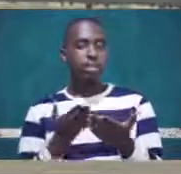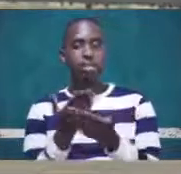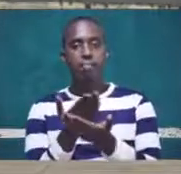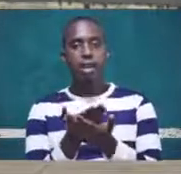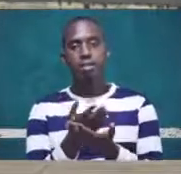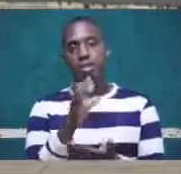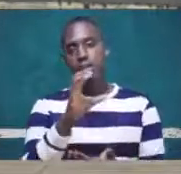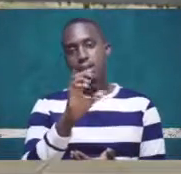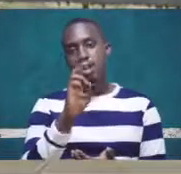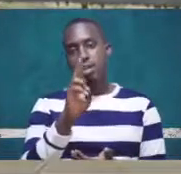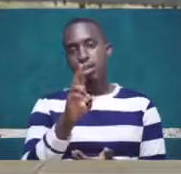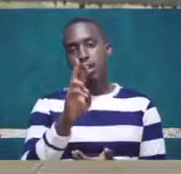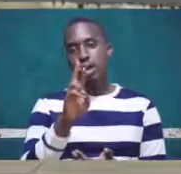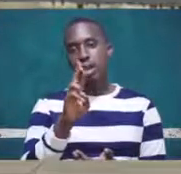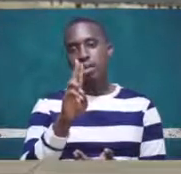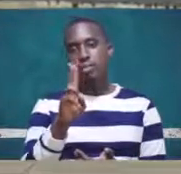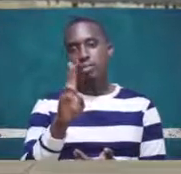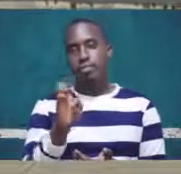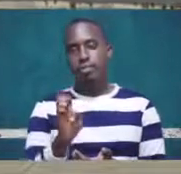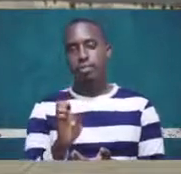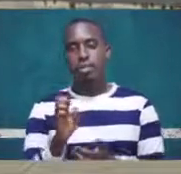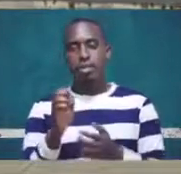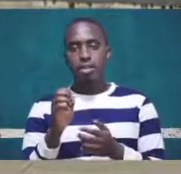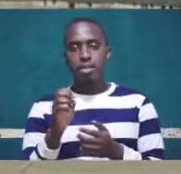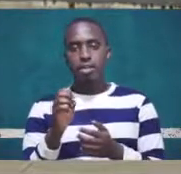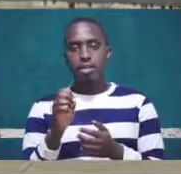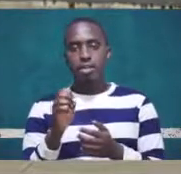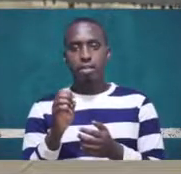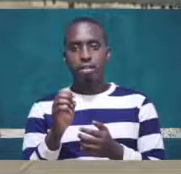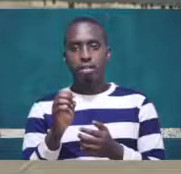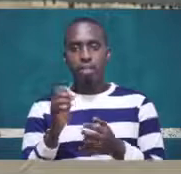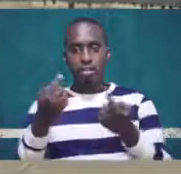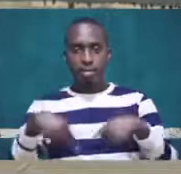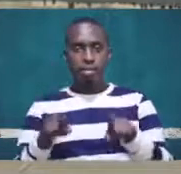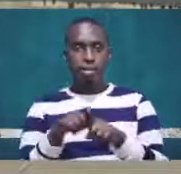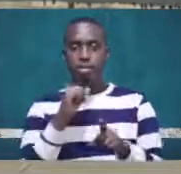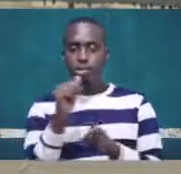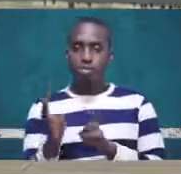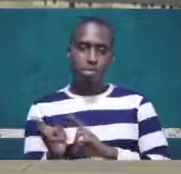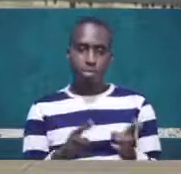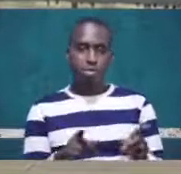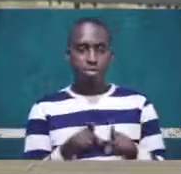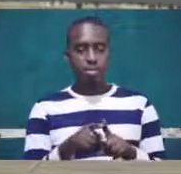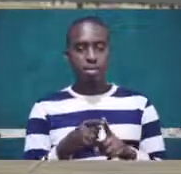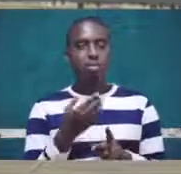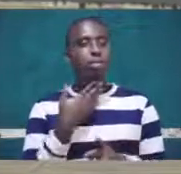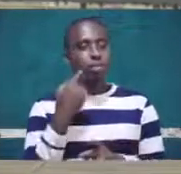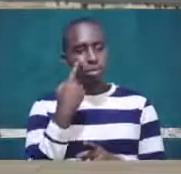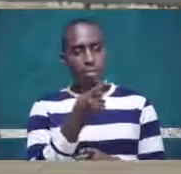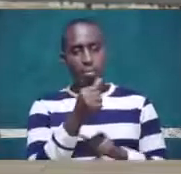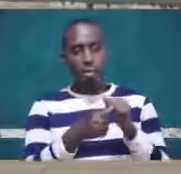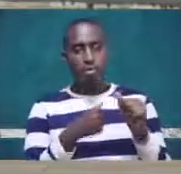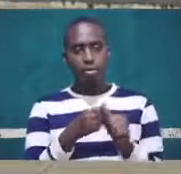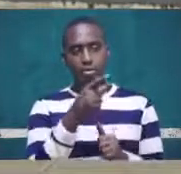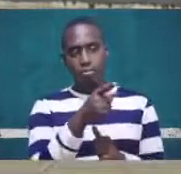curves behave abnormally. So I want us to come back to these goods of ostentation, and then we have